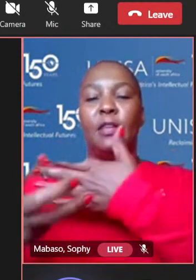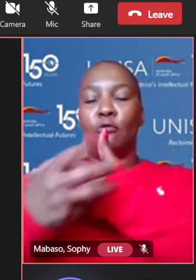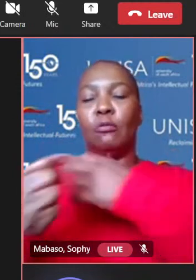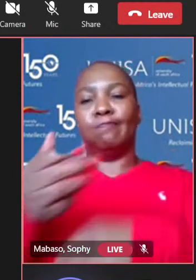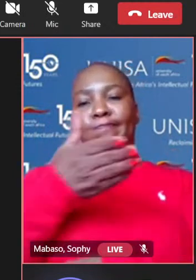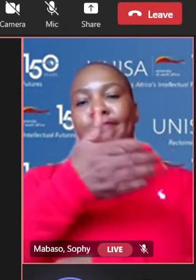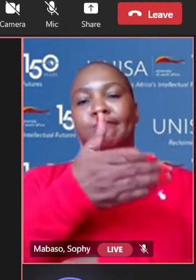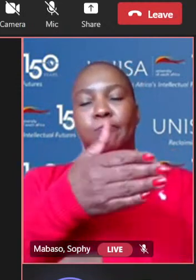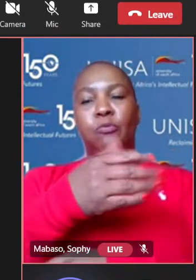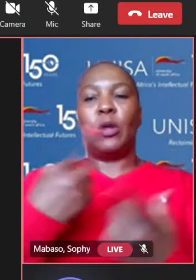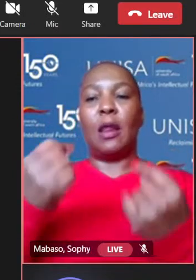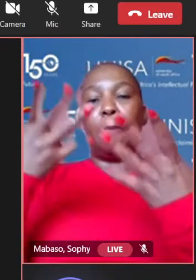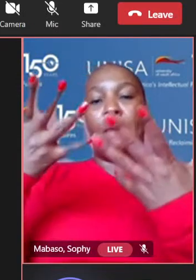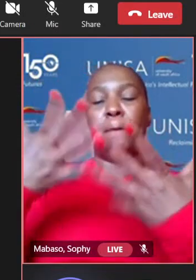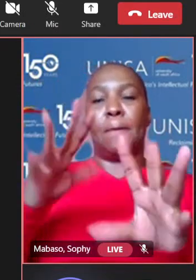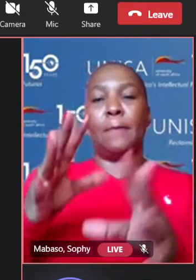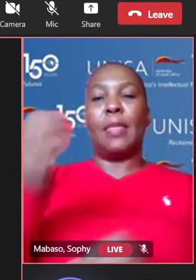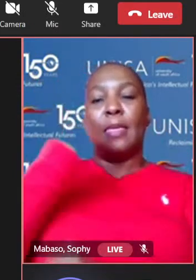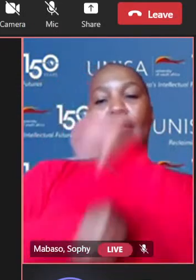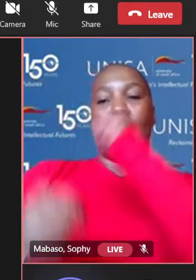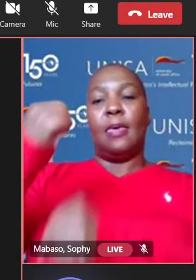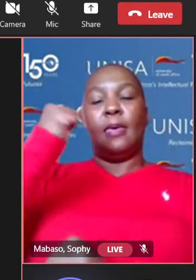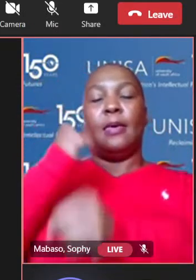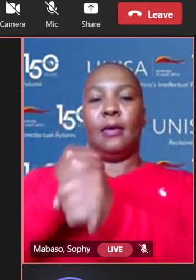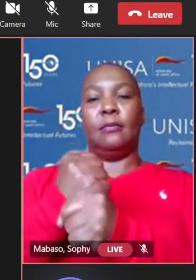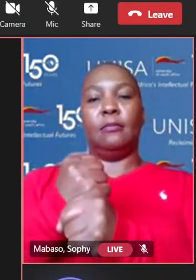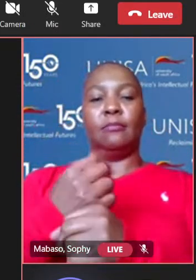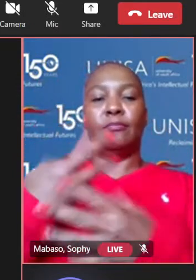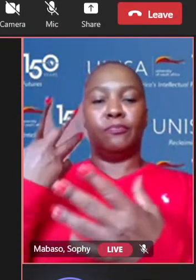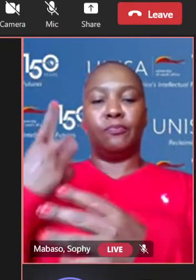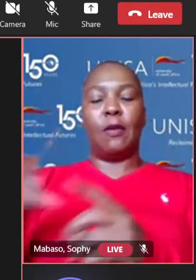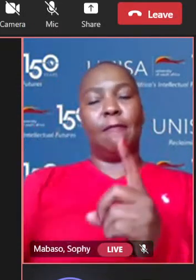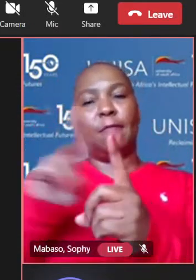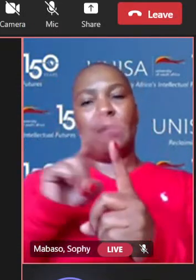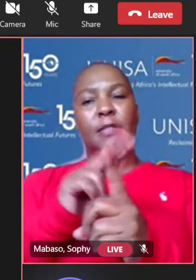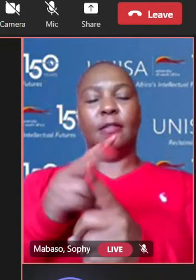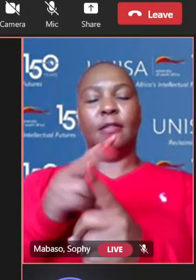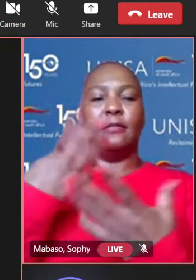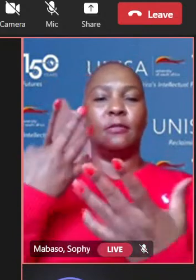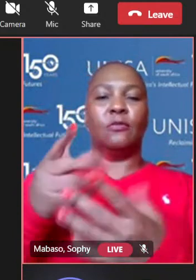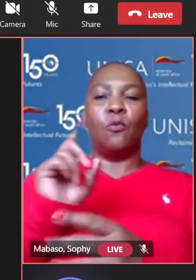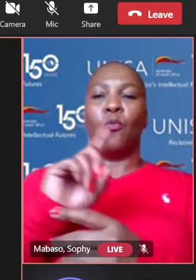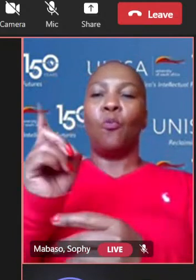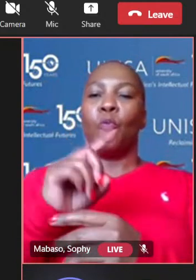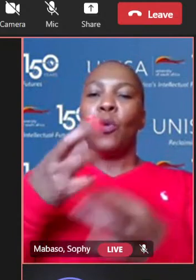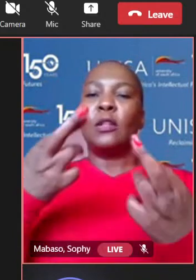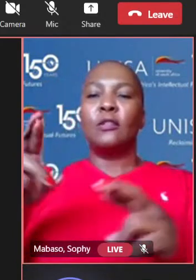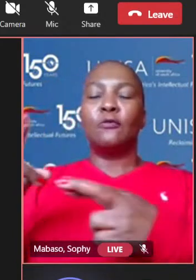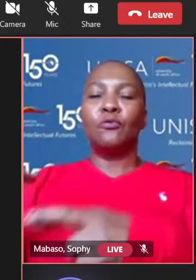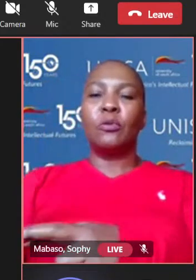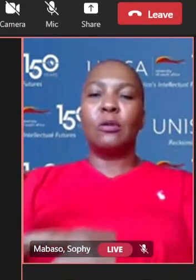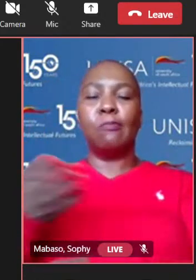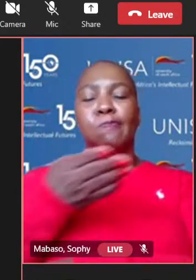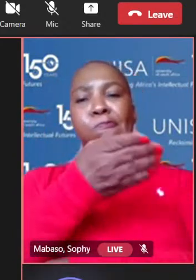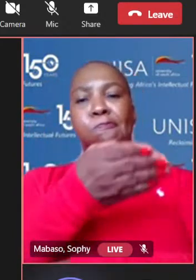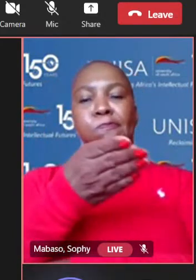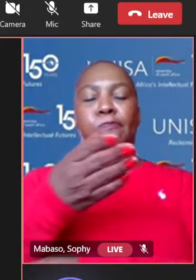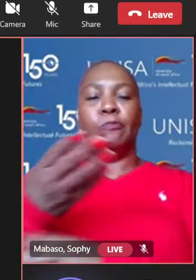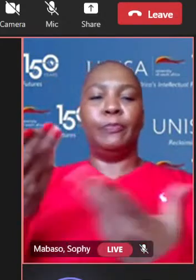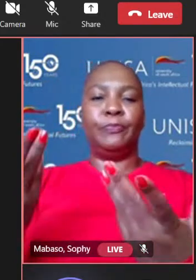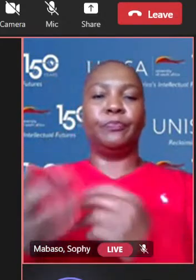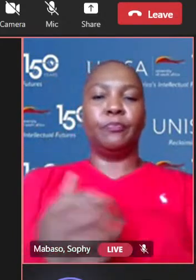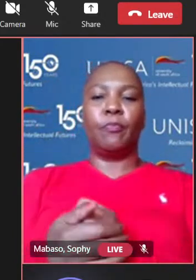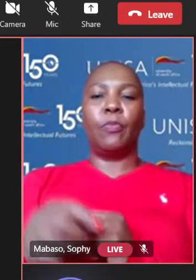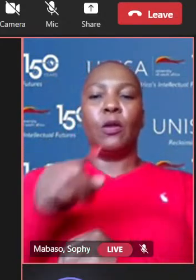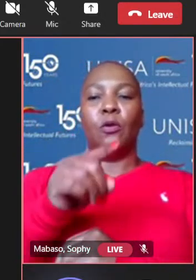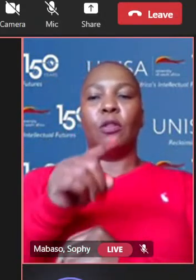years. So again, visit the channel to go and see what kind of resources might be available that